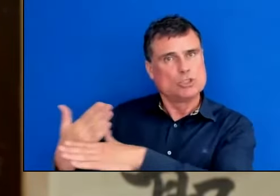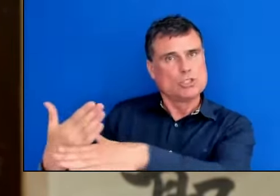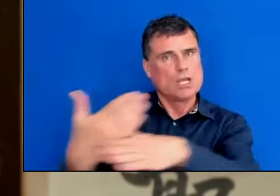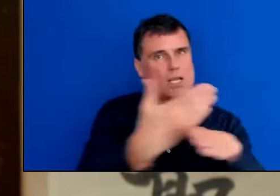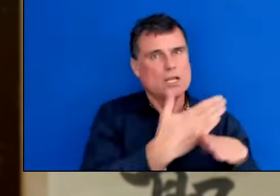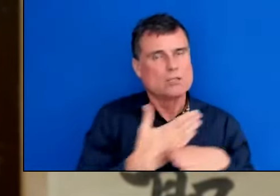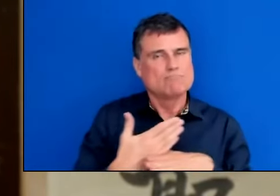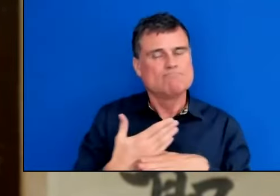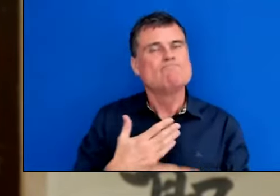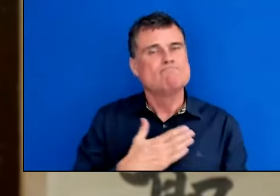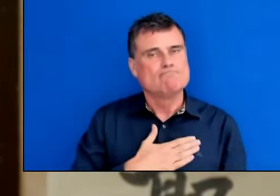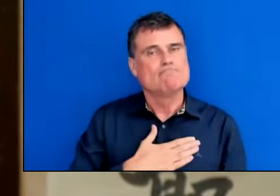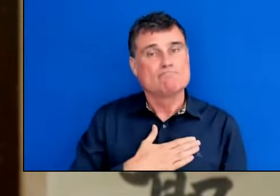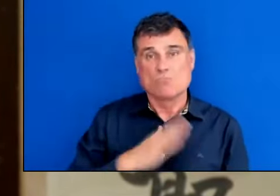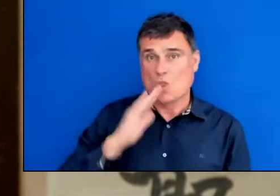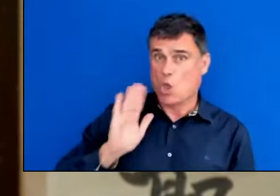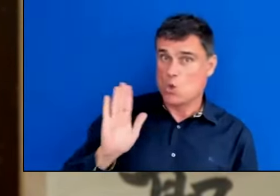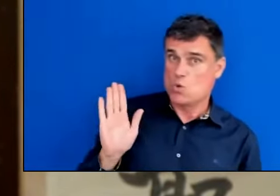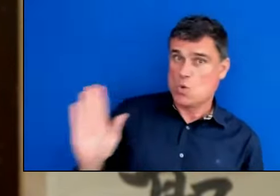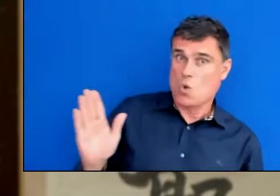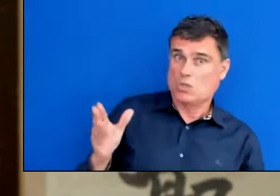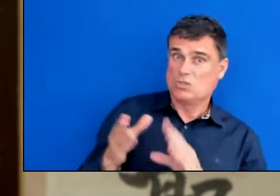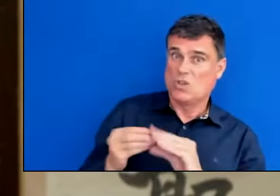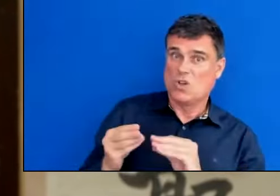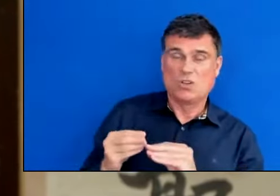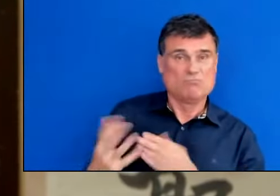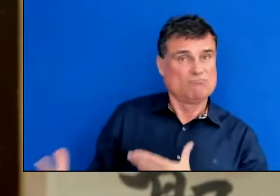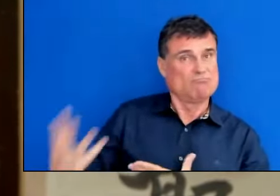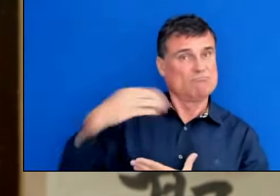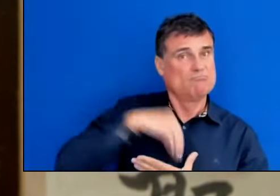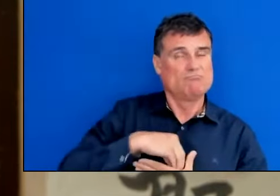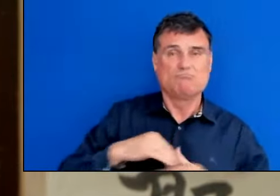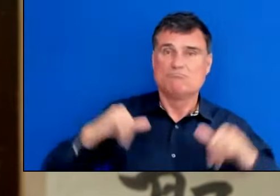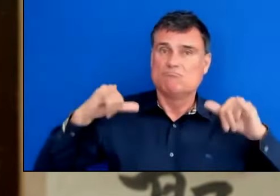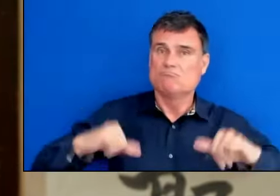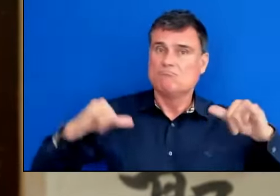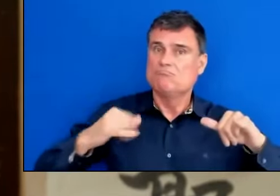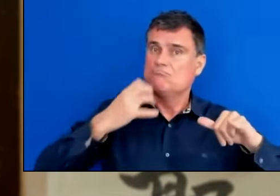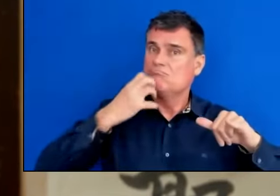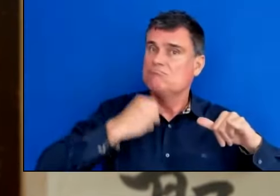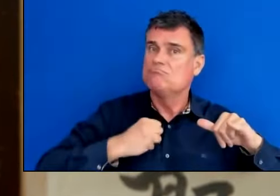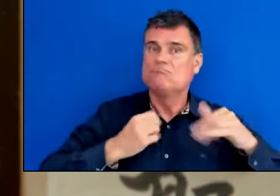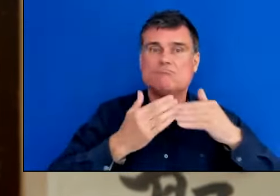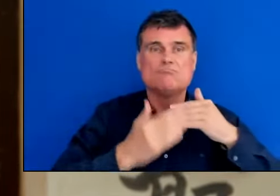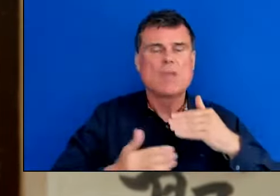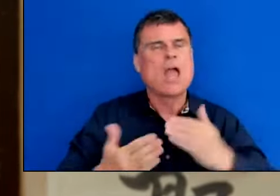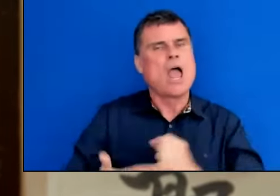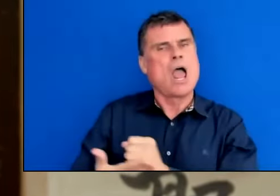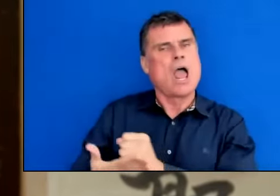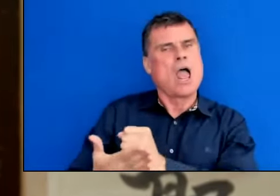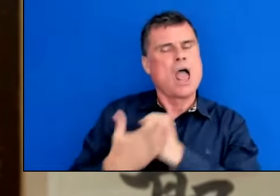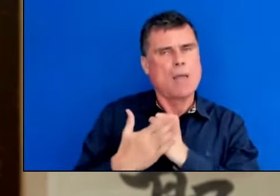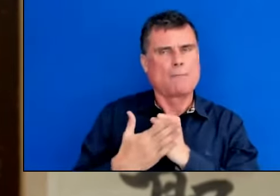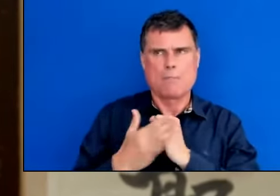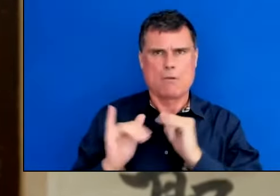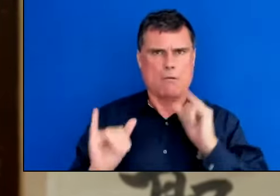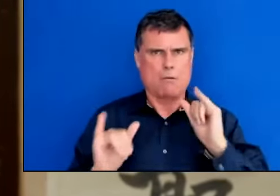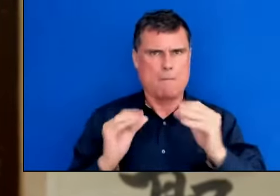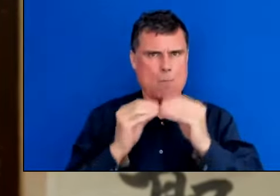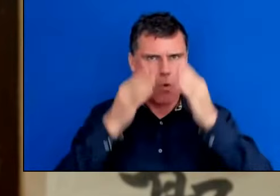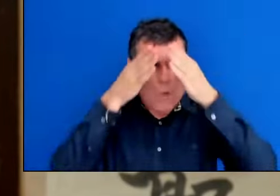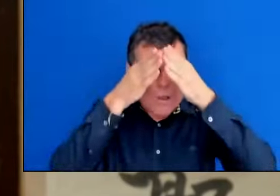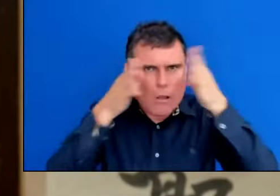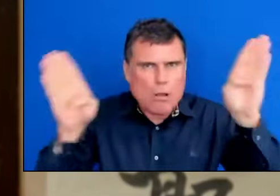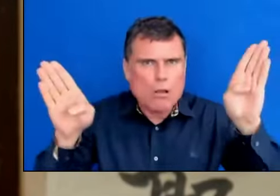us. Your stories are going to stay with us for generations and help us to raise awareness of the